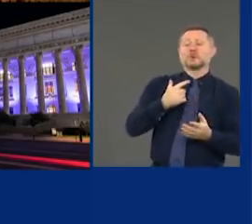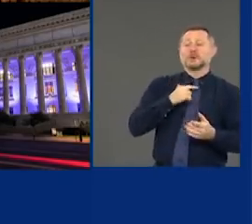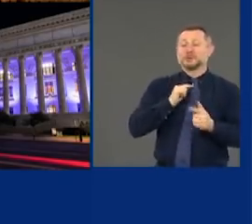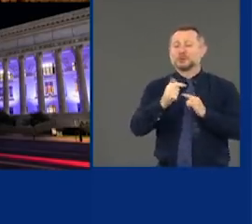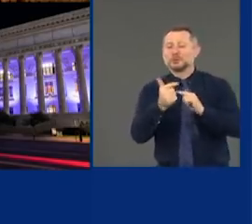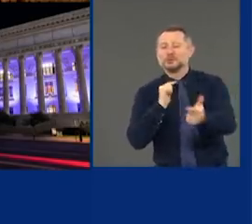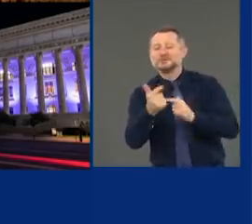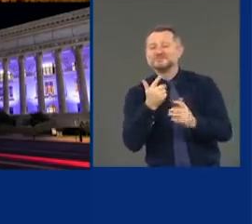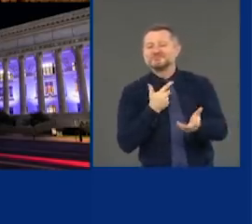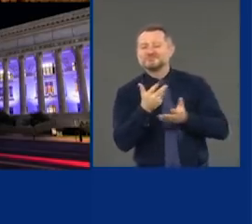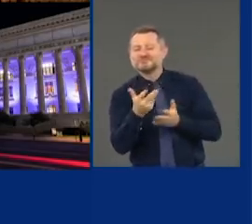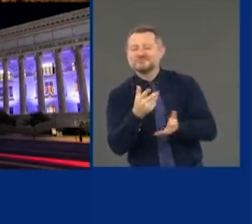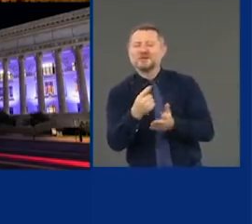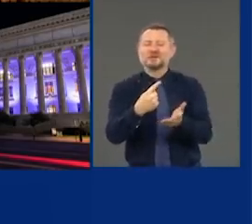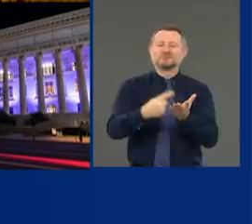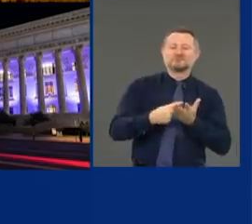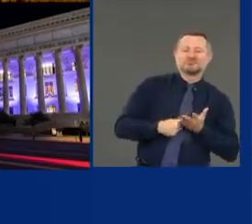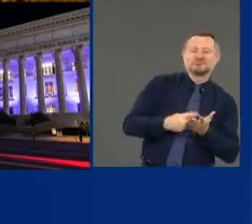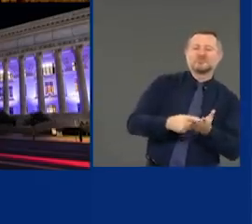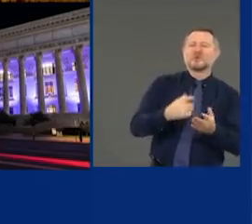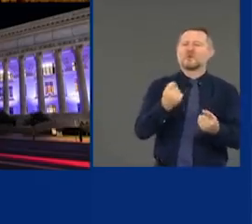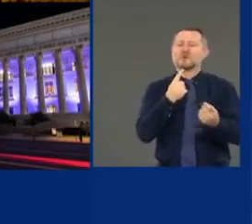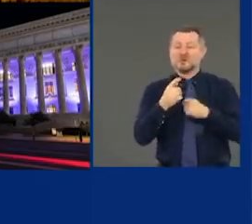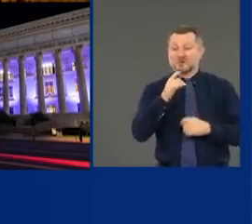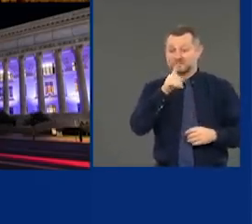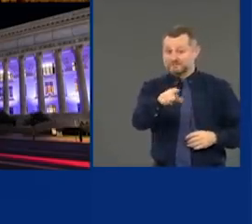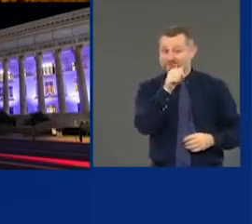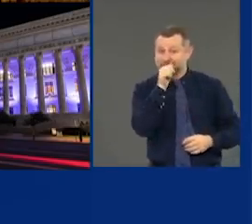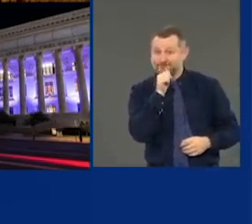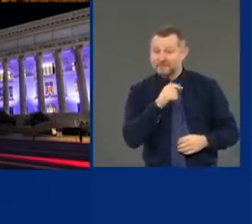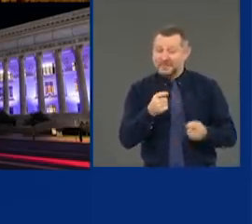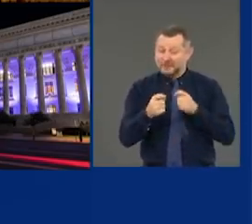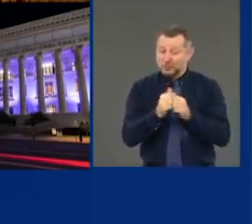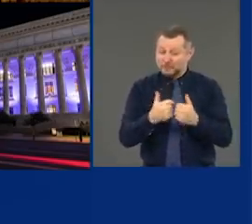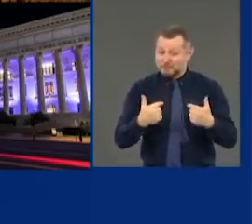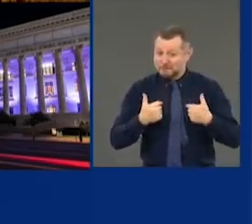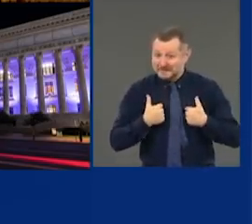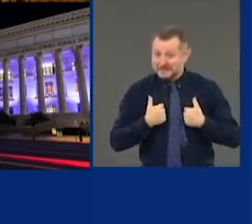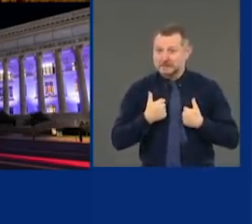dialogue, the joy that you had dealing with me, the joy that I have dealing with you.